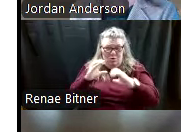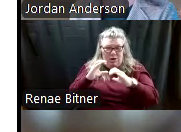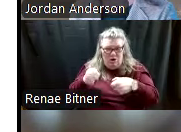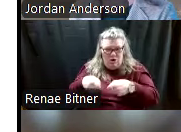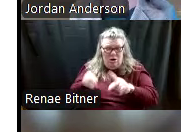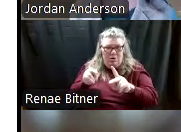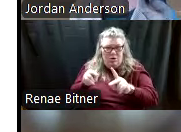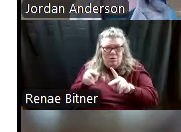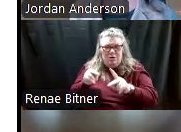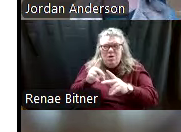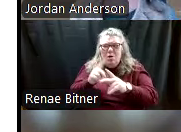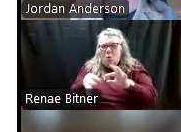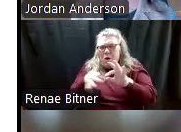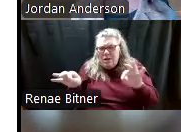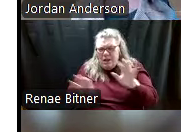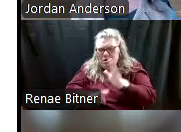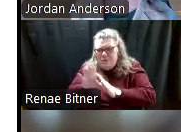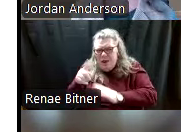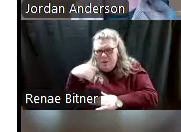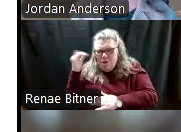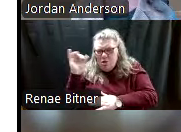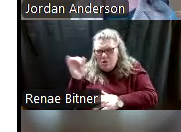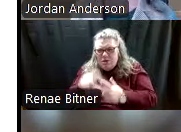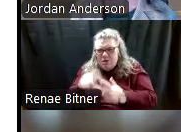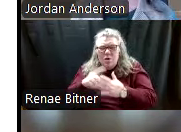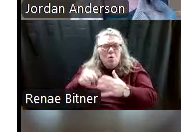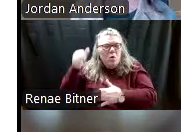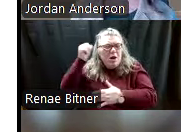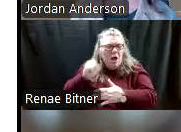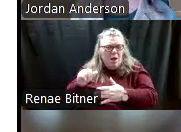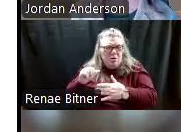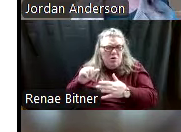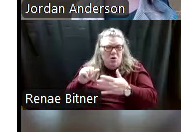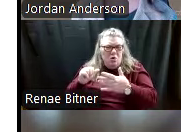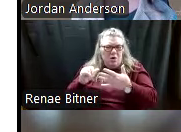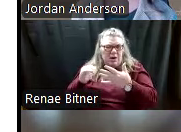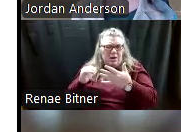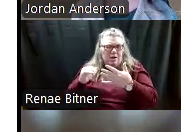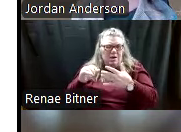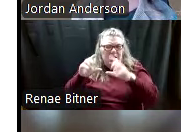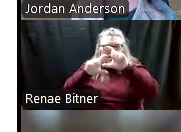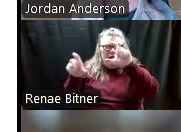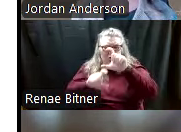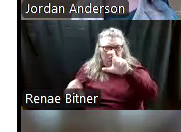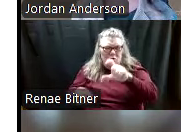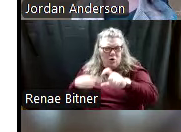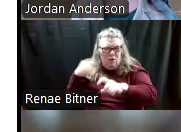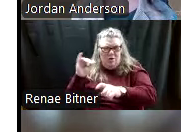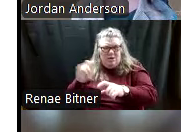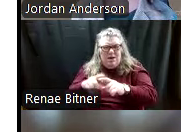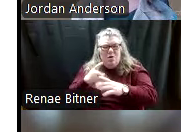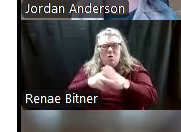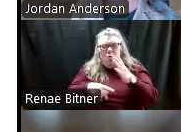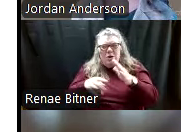opportunities, what language development looks like, what the auditory hierarchy looks like, what is pragmatics and the social use